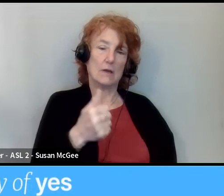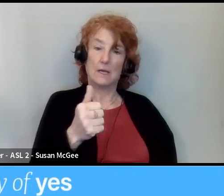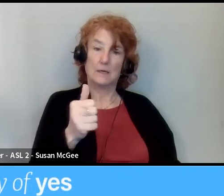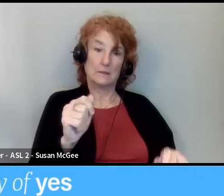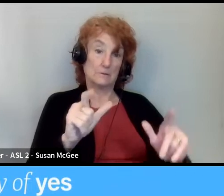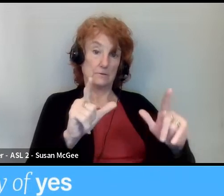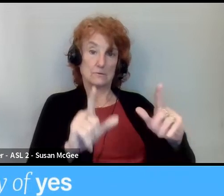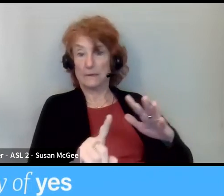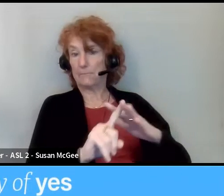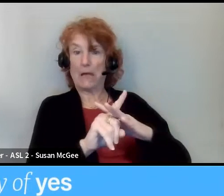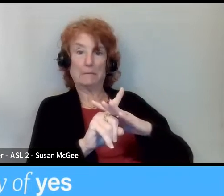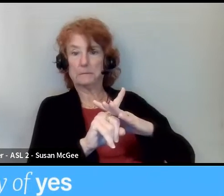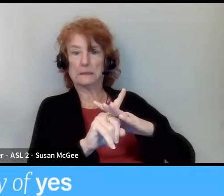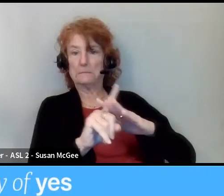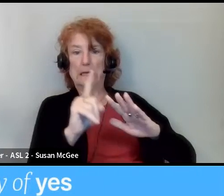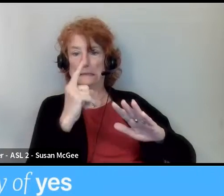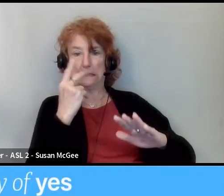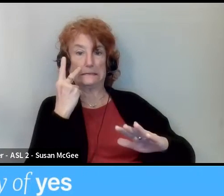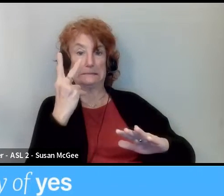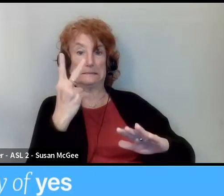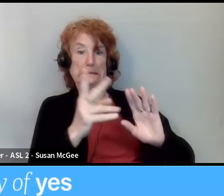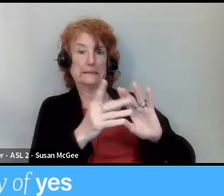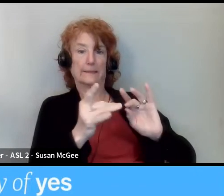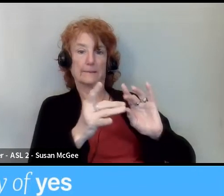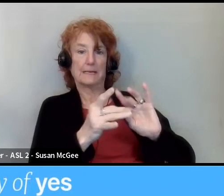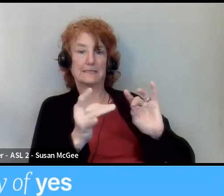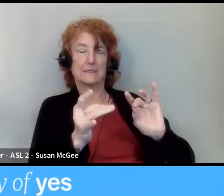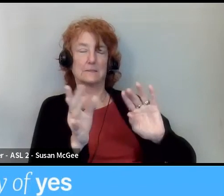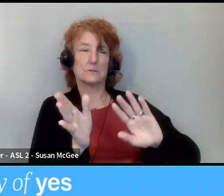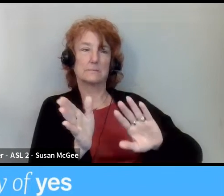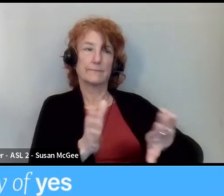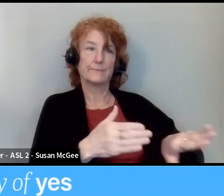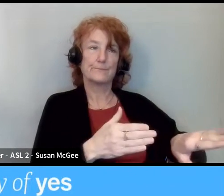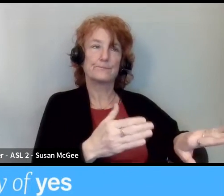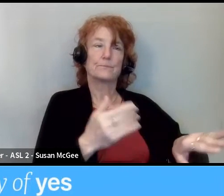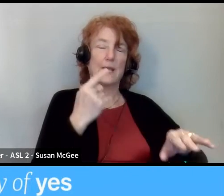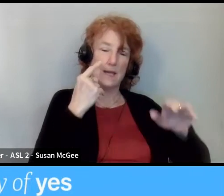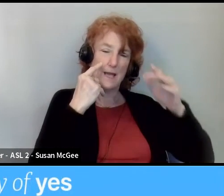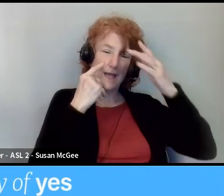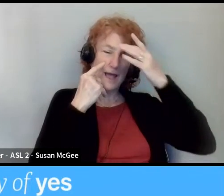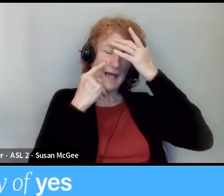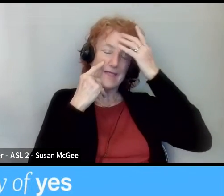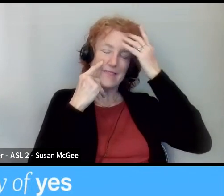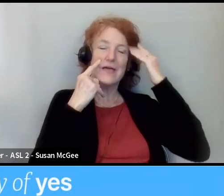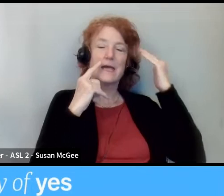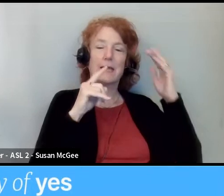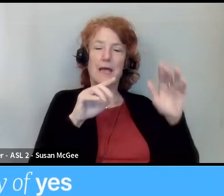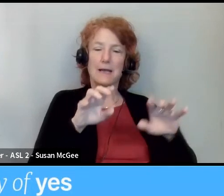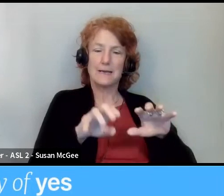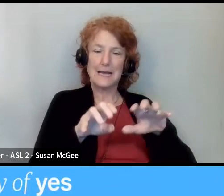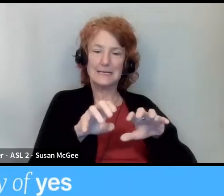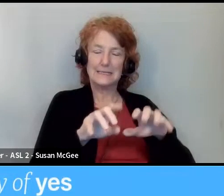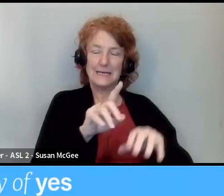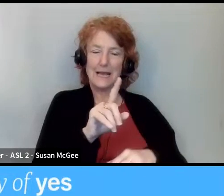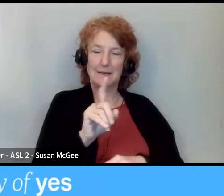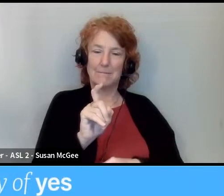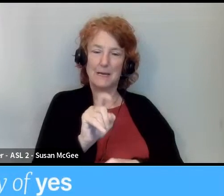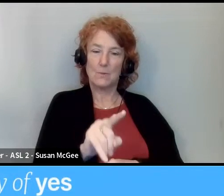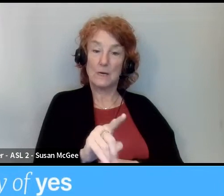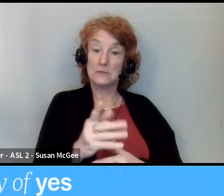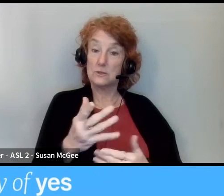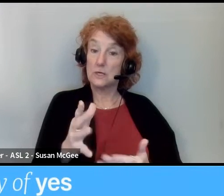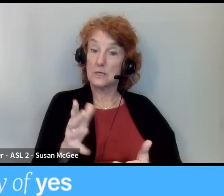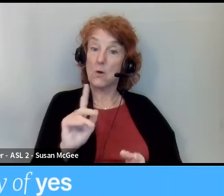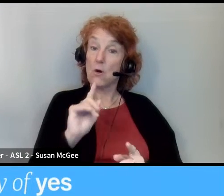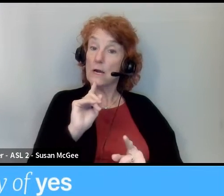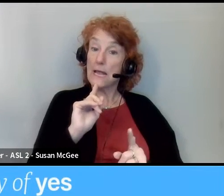that. I think I wrote my question in the box, and it was answered